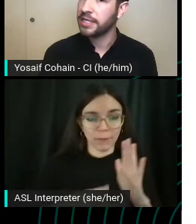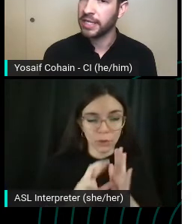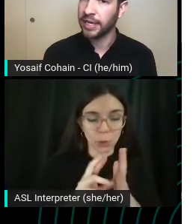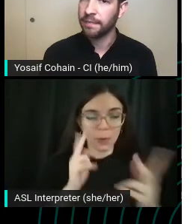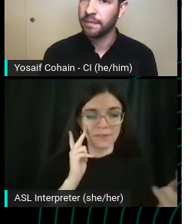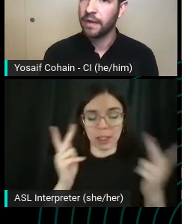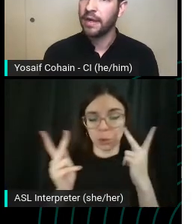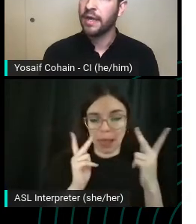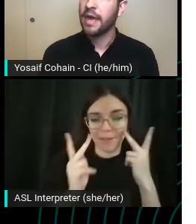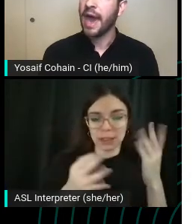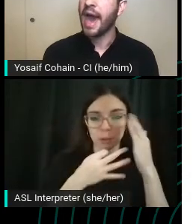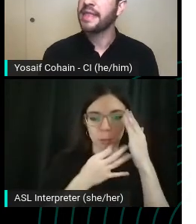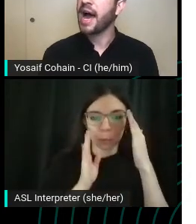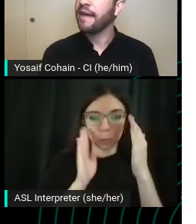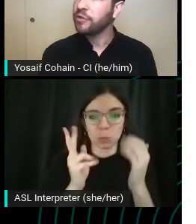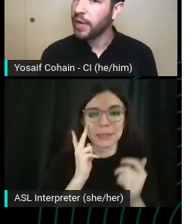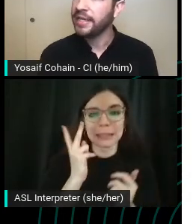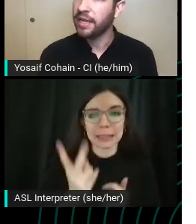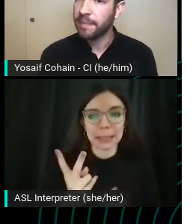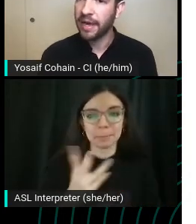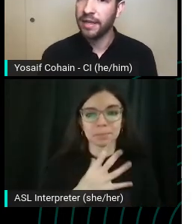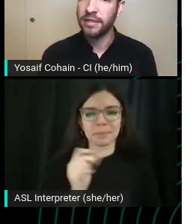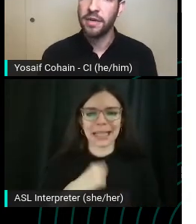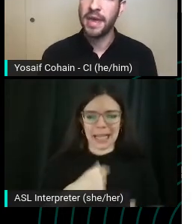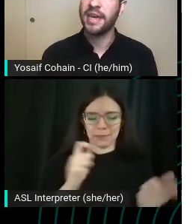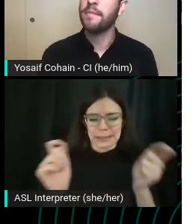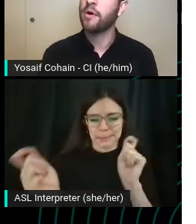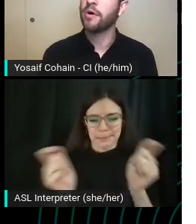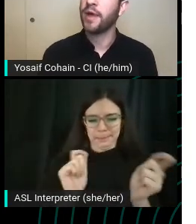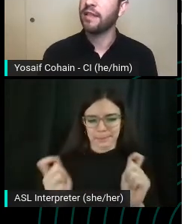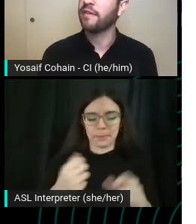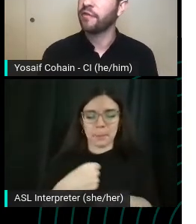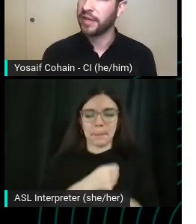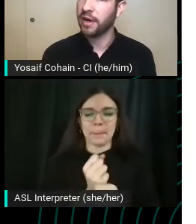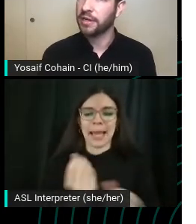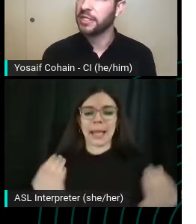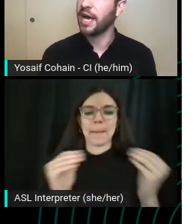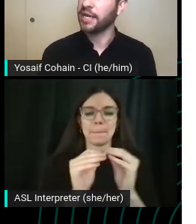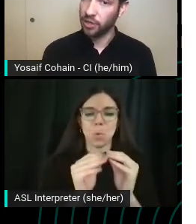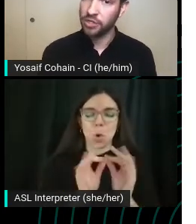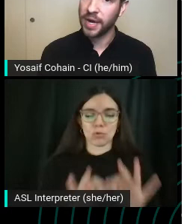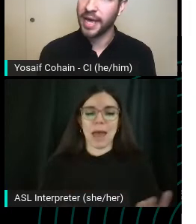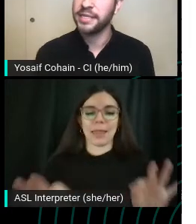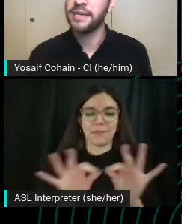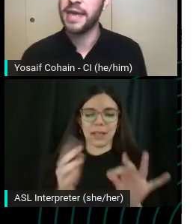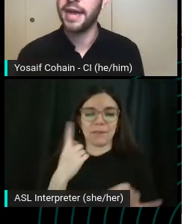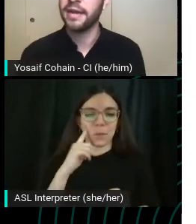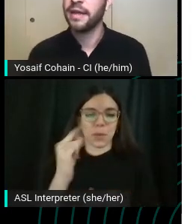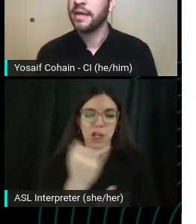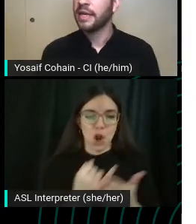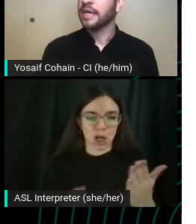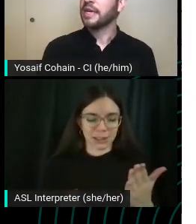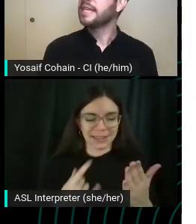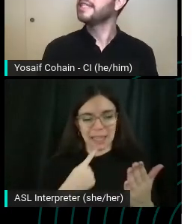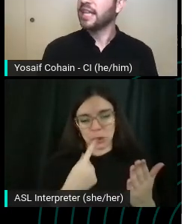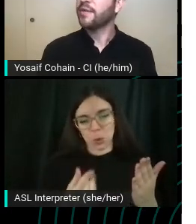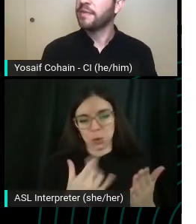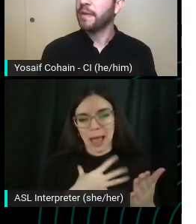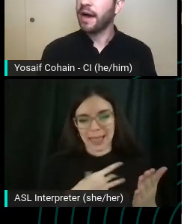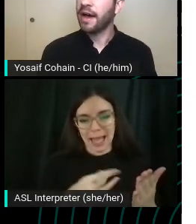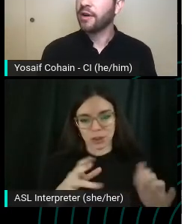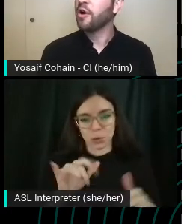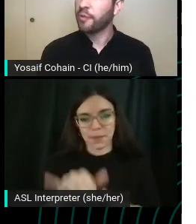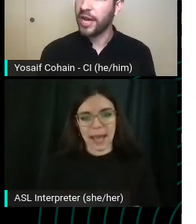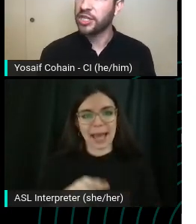we're about to see. And I've tweaked it a bit to make it more relevant for the arts. I told you I like to do that. He's dealing